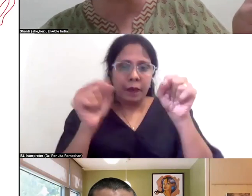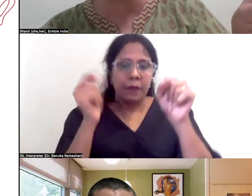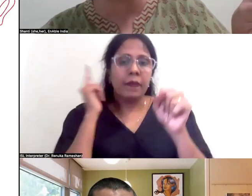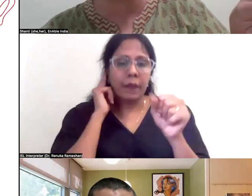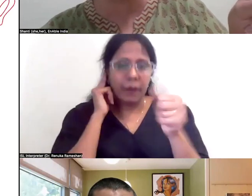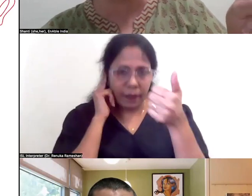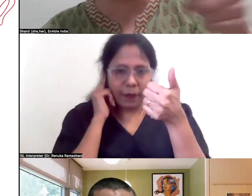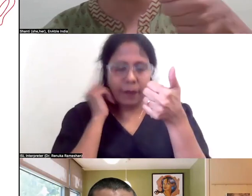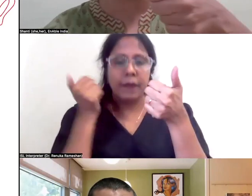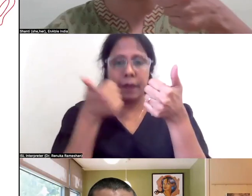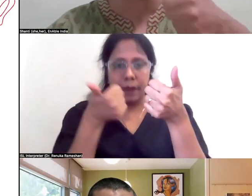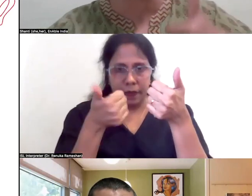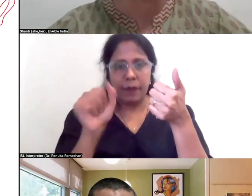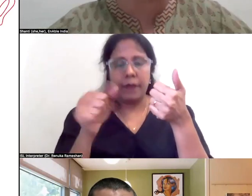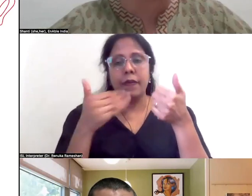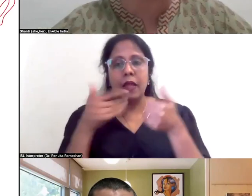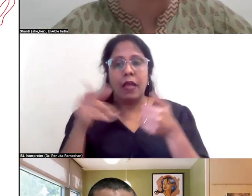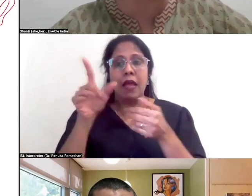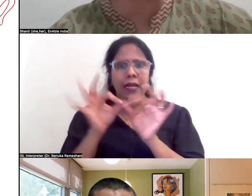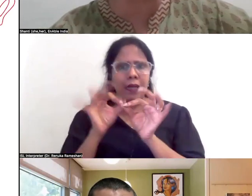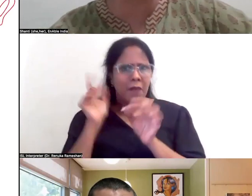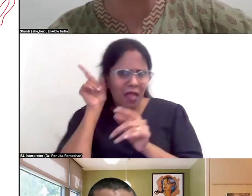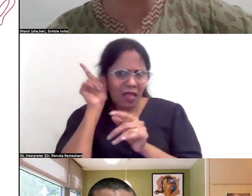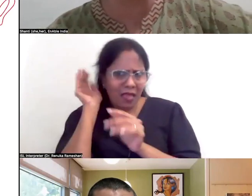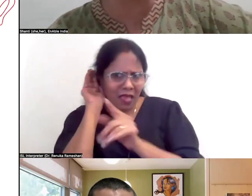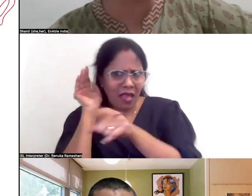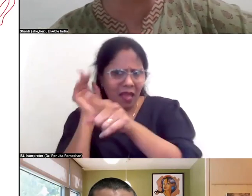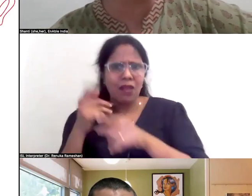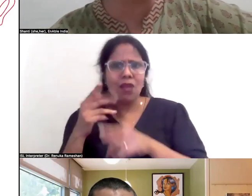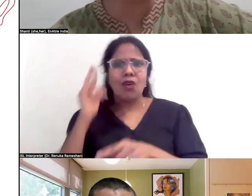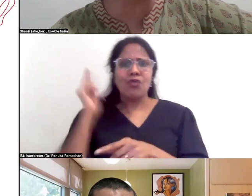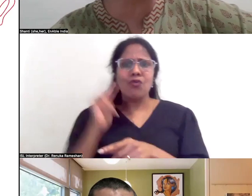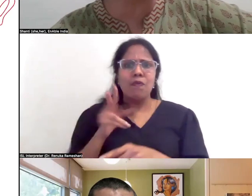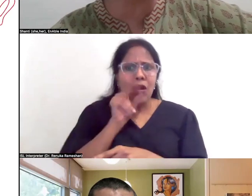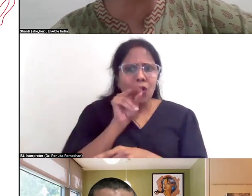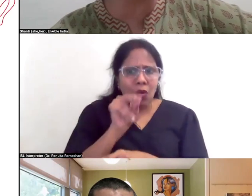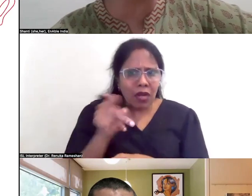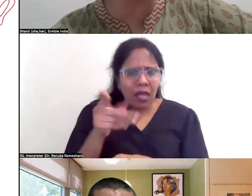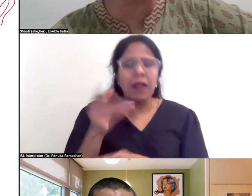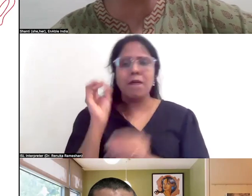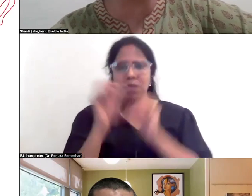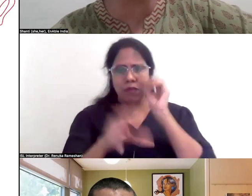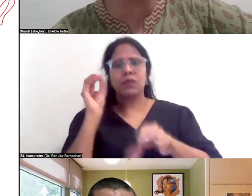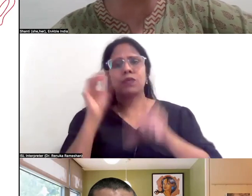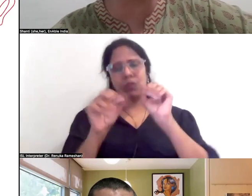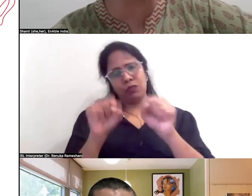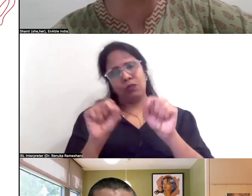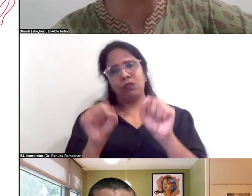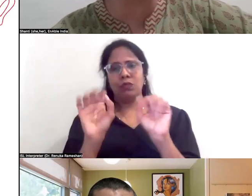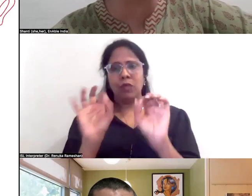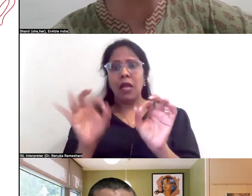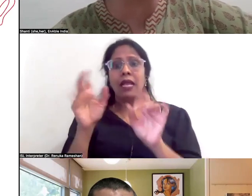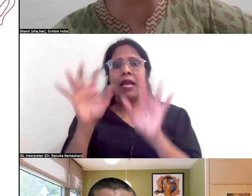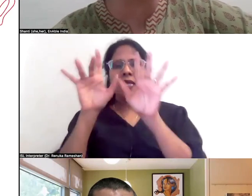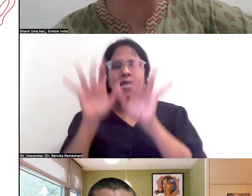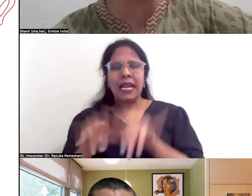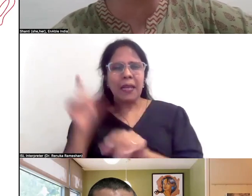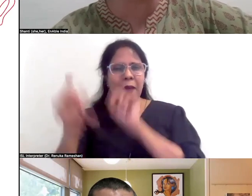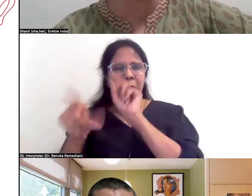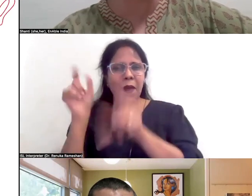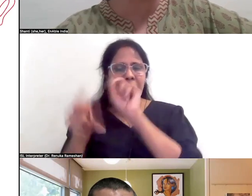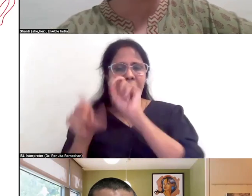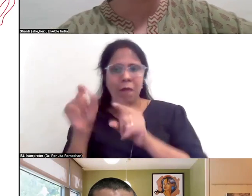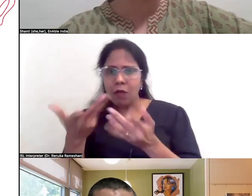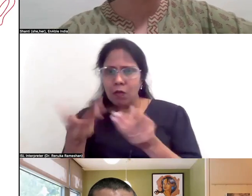talking. Yeah, she's hearing. Yeah, good. And anything else in the chat window? Yeah, that's